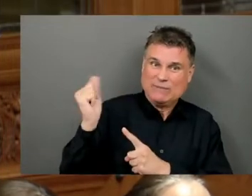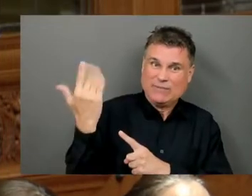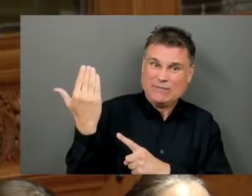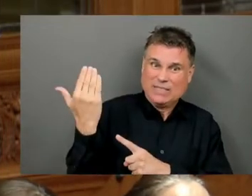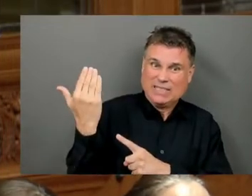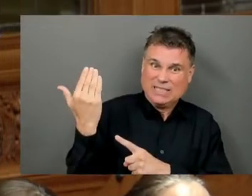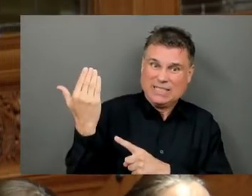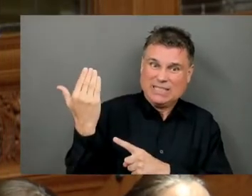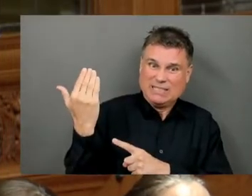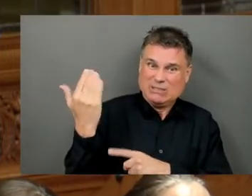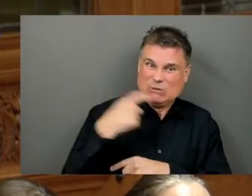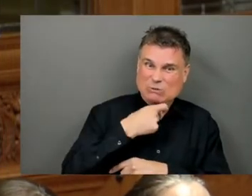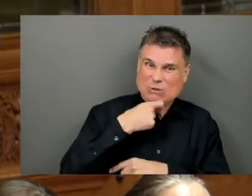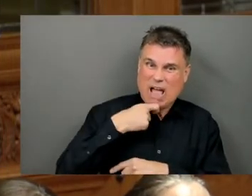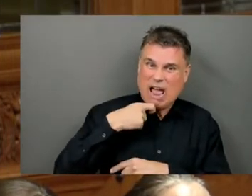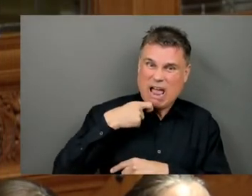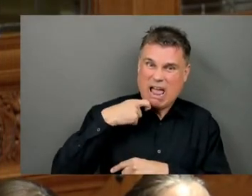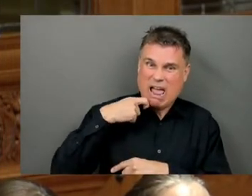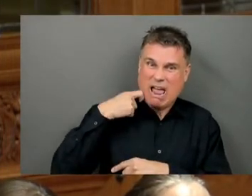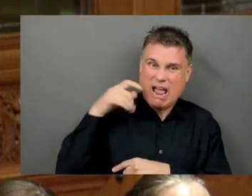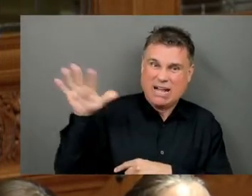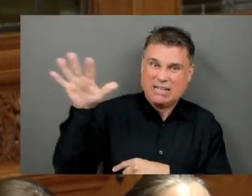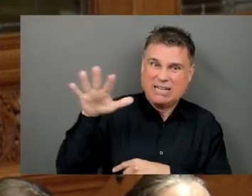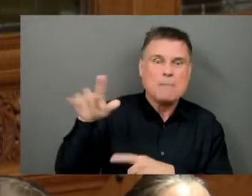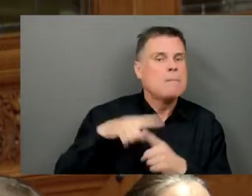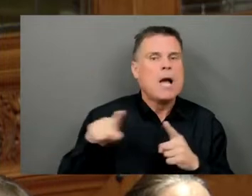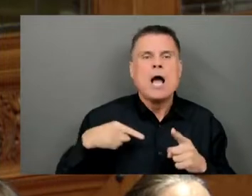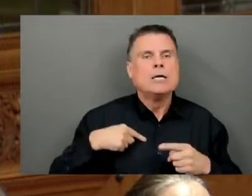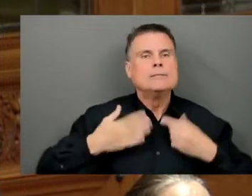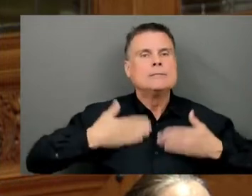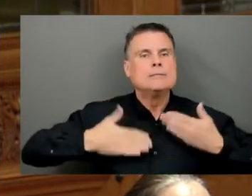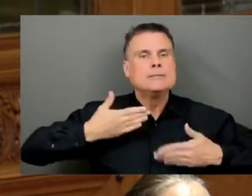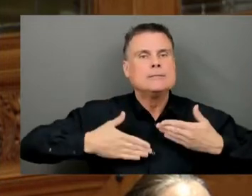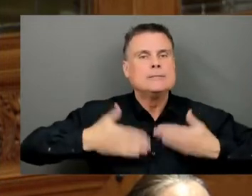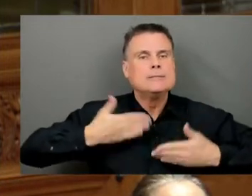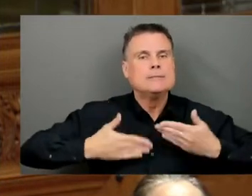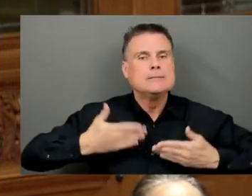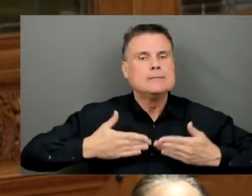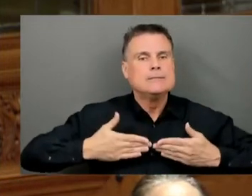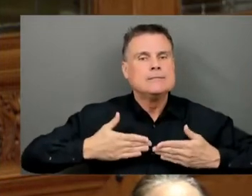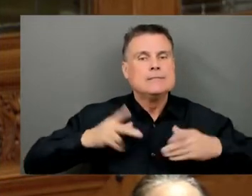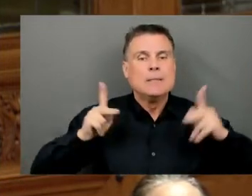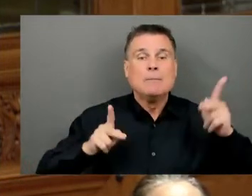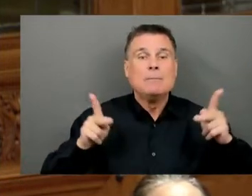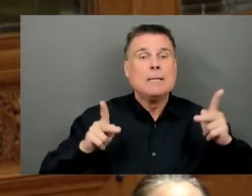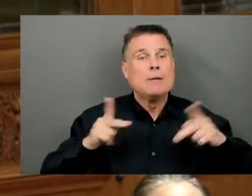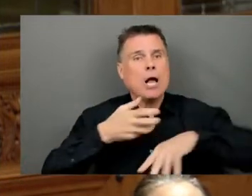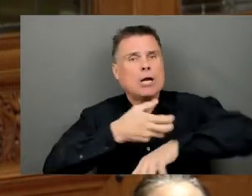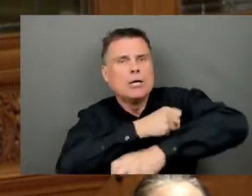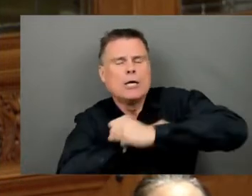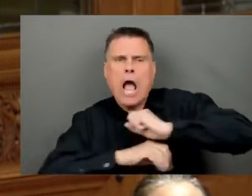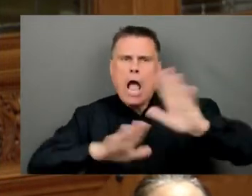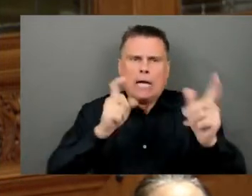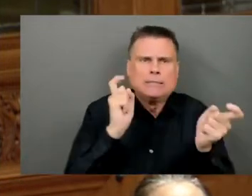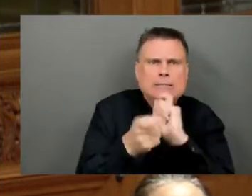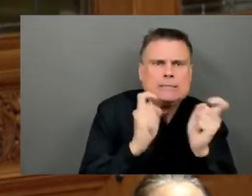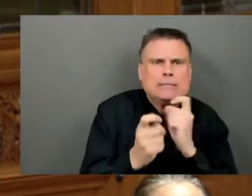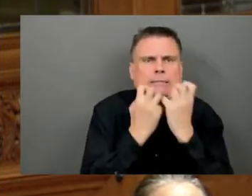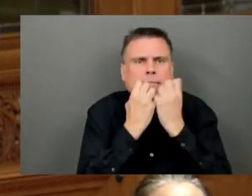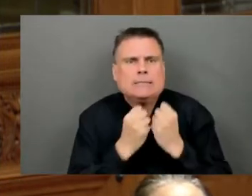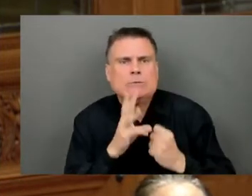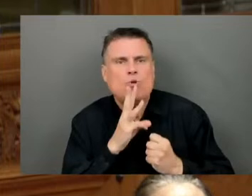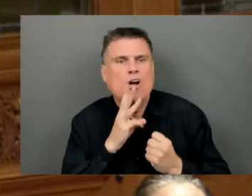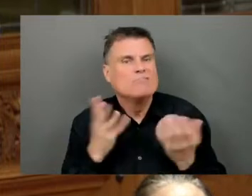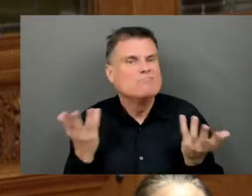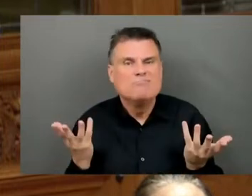there appears to be the most magical thinking of all that's happening. The thinking that we can keep doing the same things